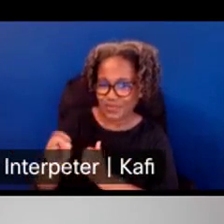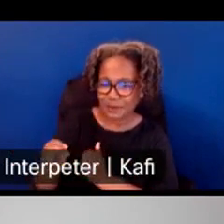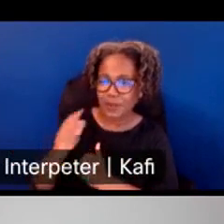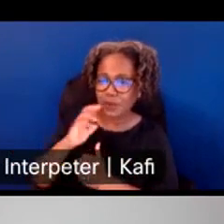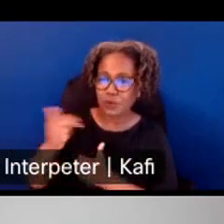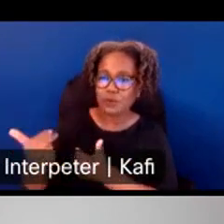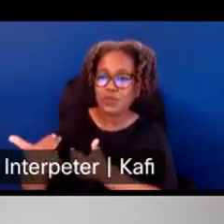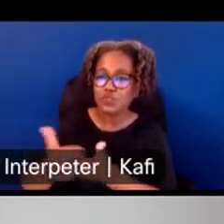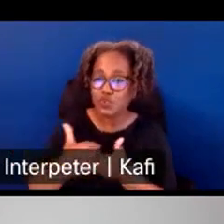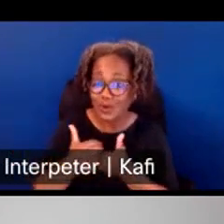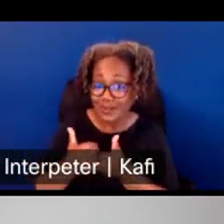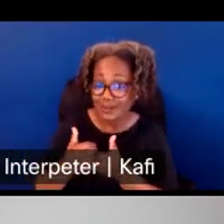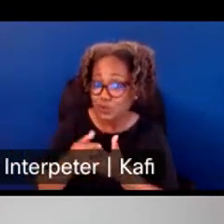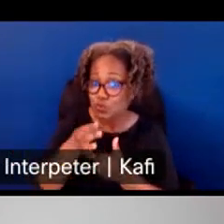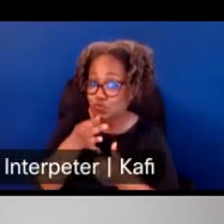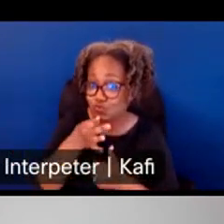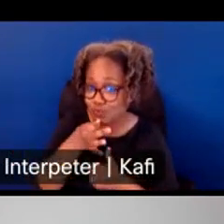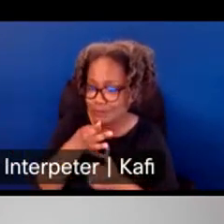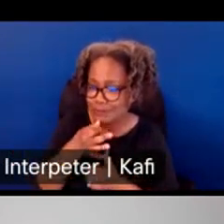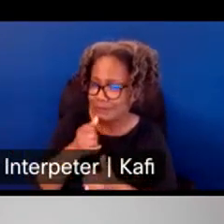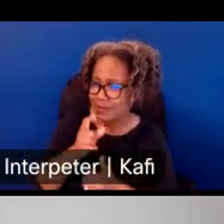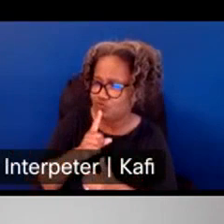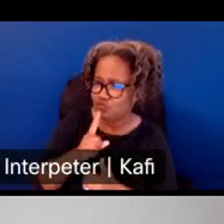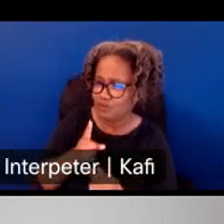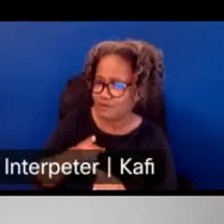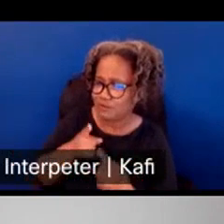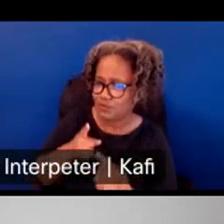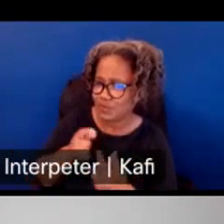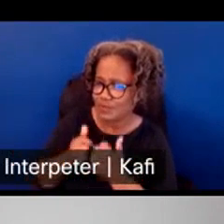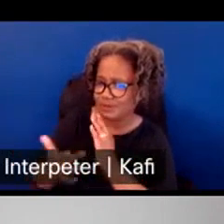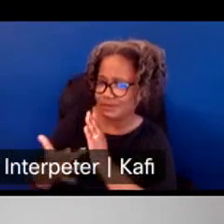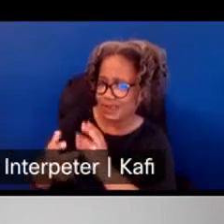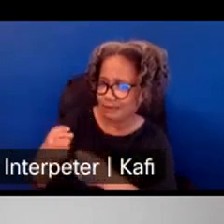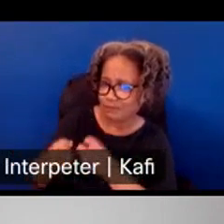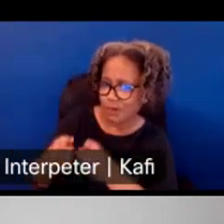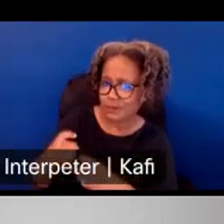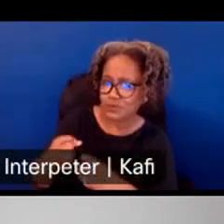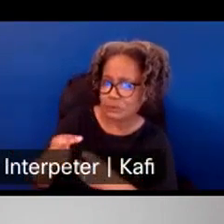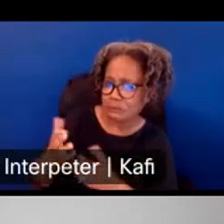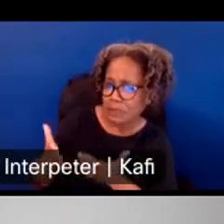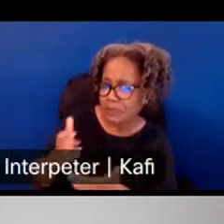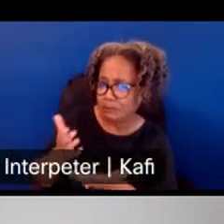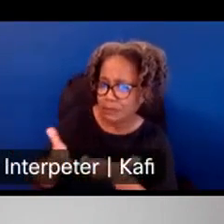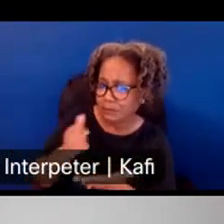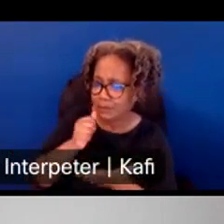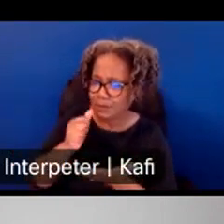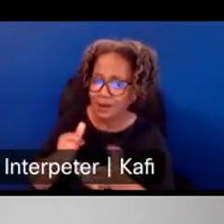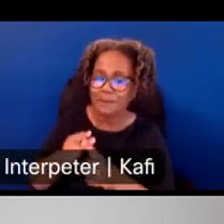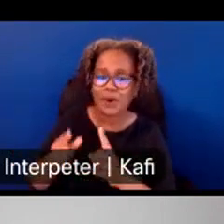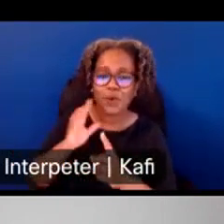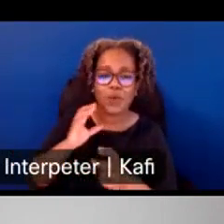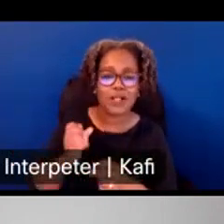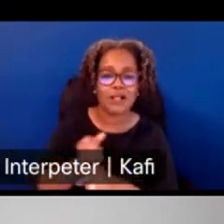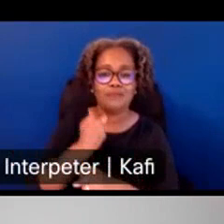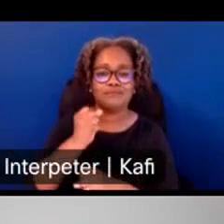if they're having technical difficulty or not, but we're going to make use of this time while they are getting on. And Wendy, if you want to